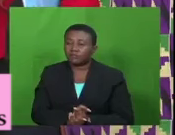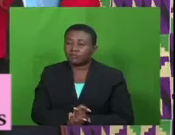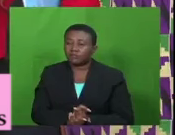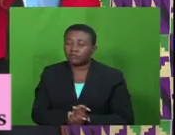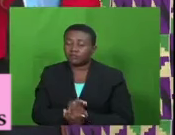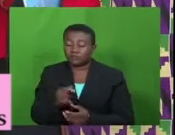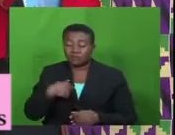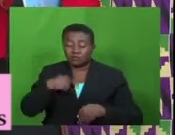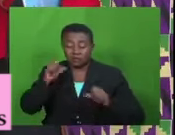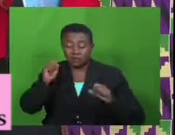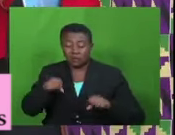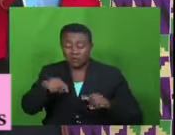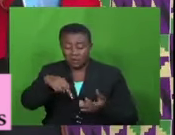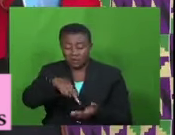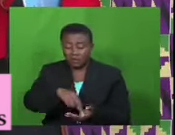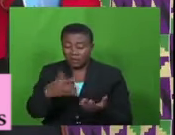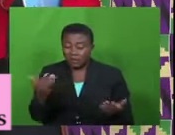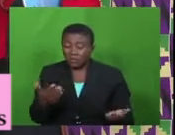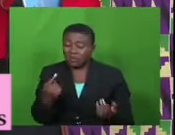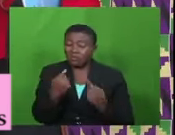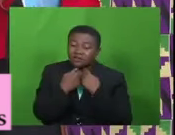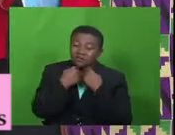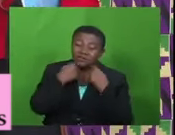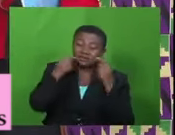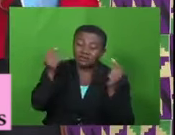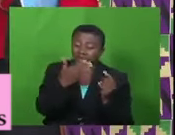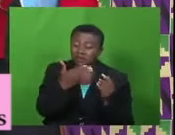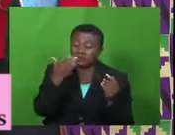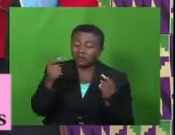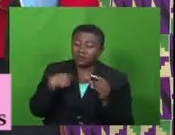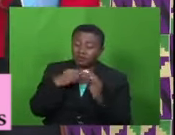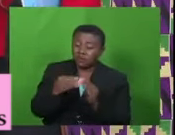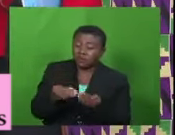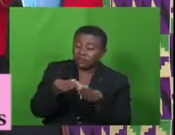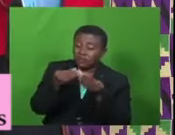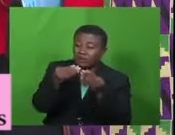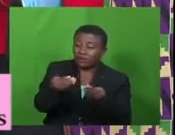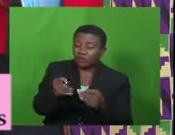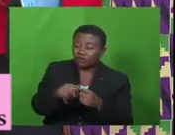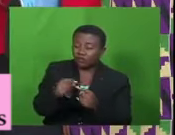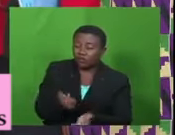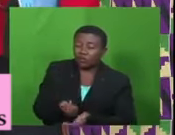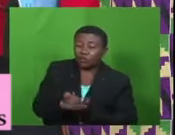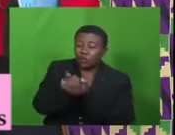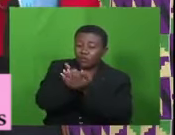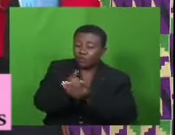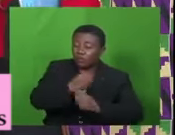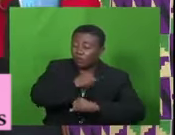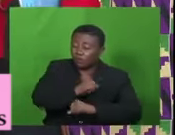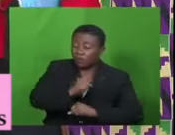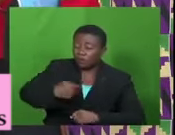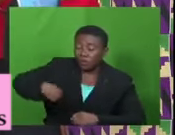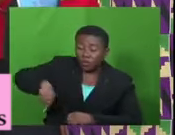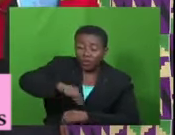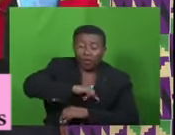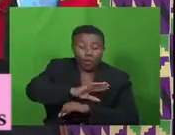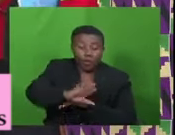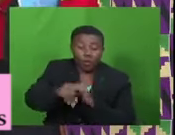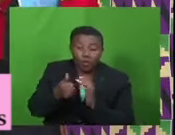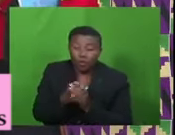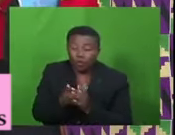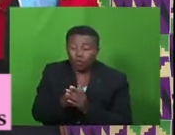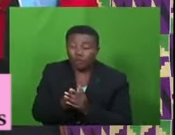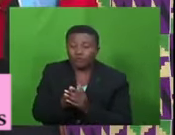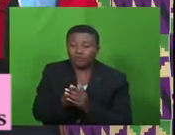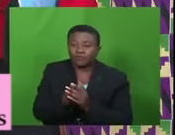able to cite here some of the equipment we have provided the military to help them protect us all. Allow me to list a